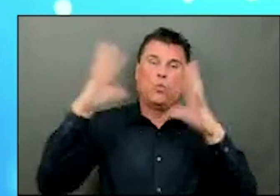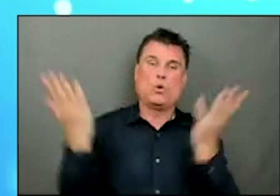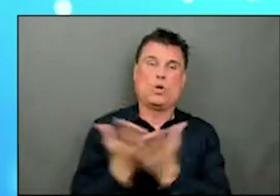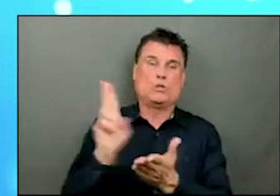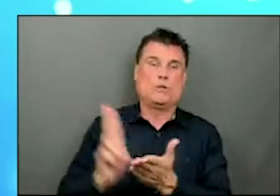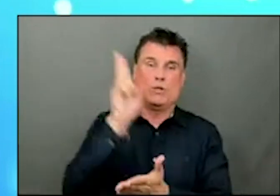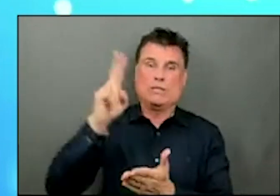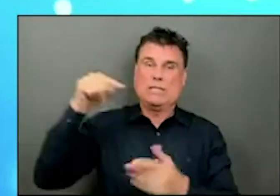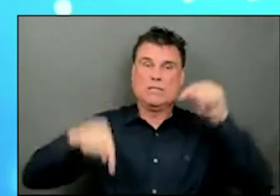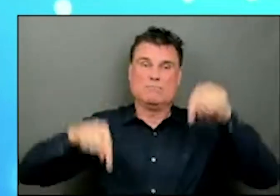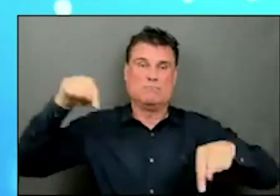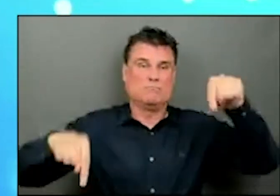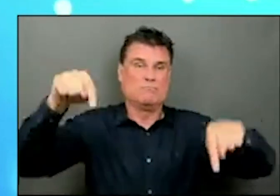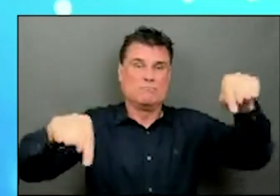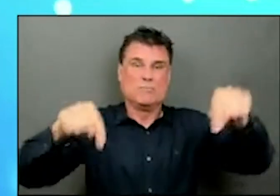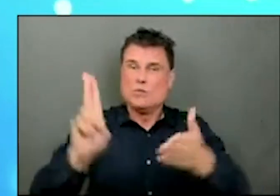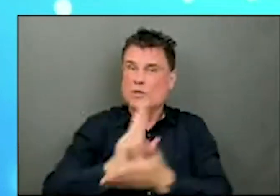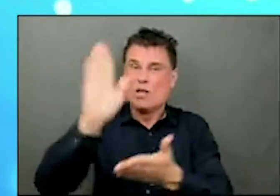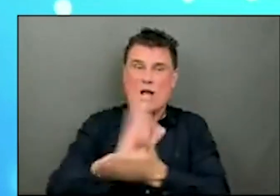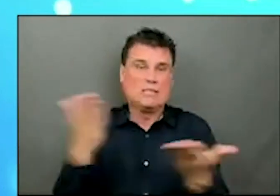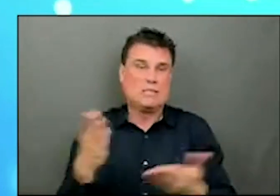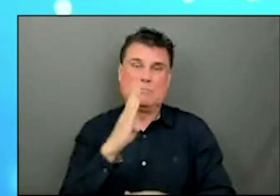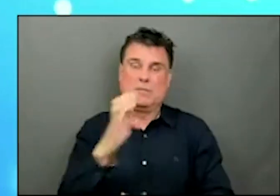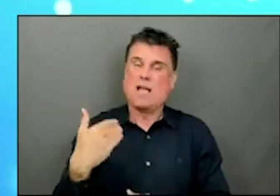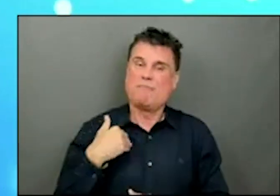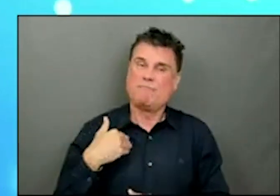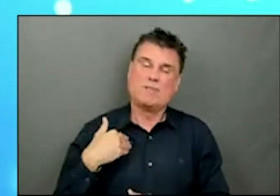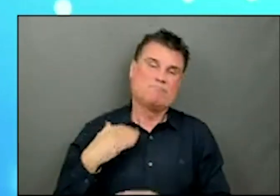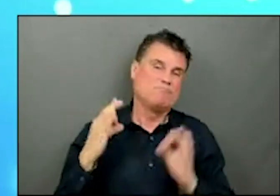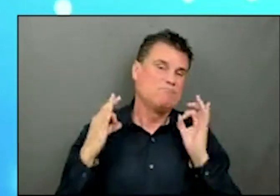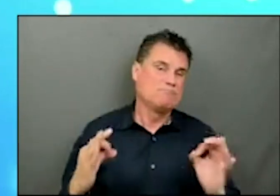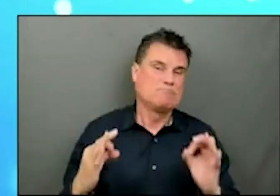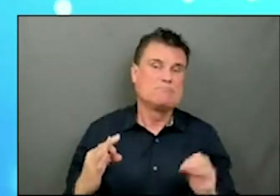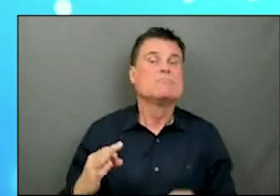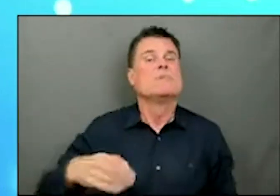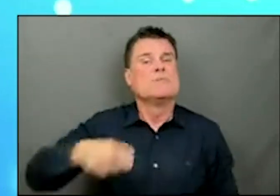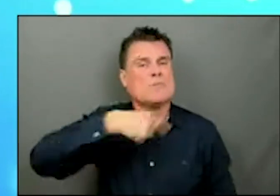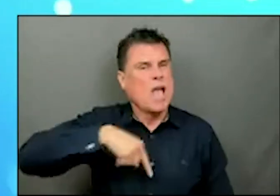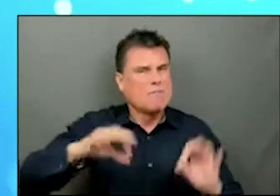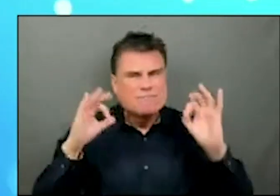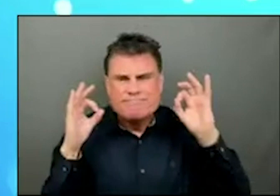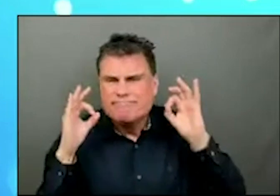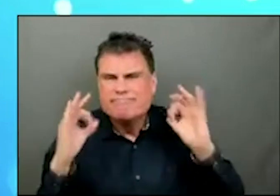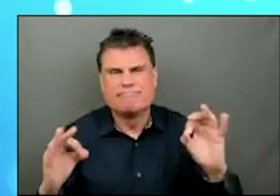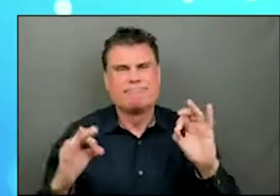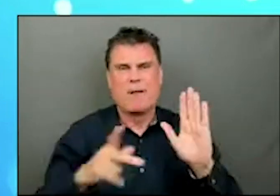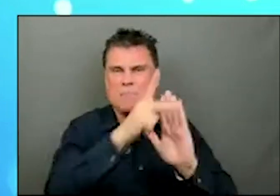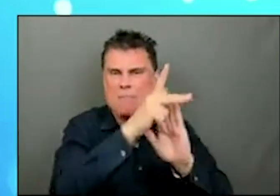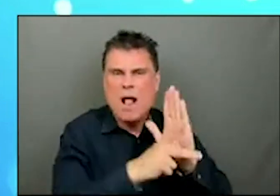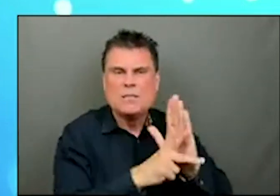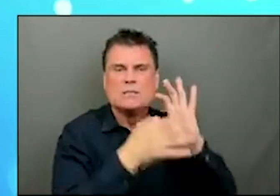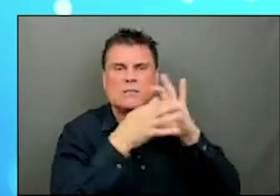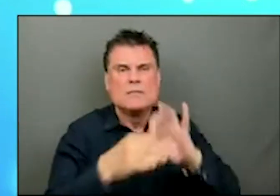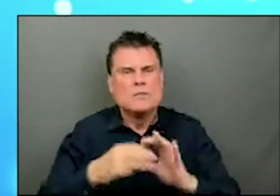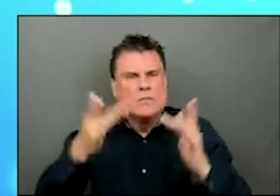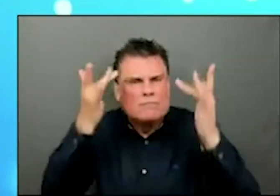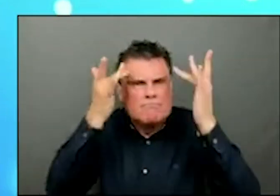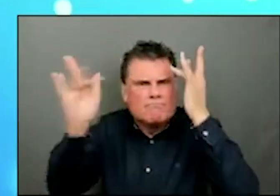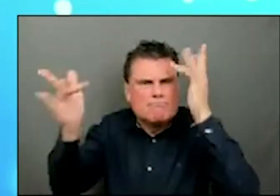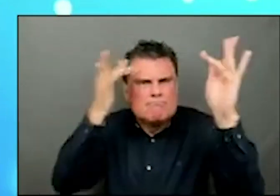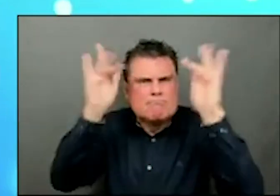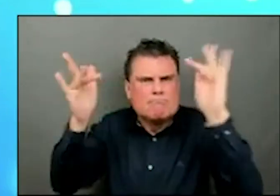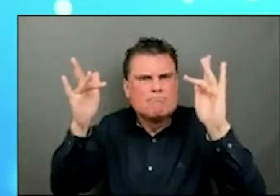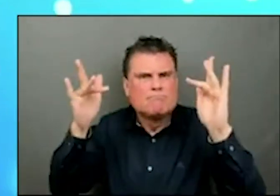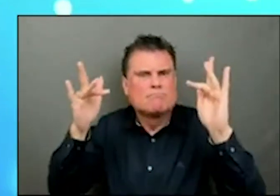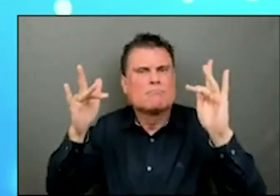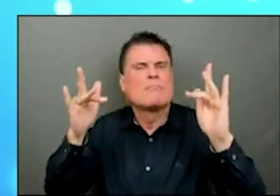institutions. The right policies to retain IP are things that we need to work on, encouraging innovation, adoption, and higher levels of